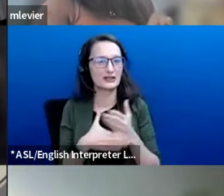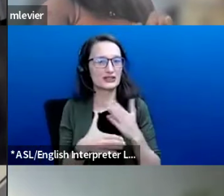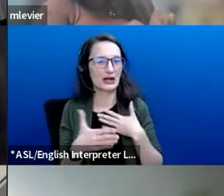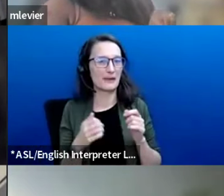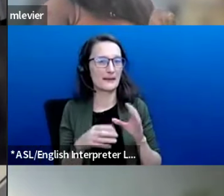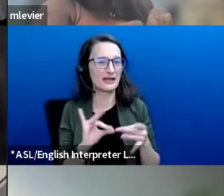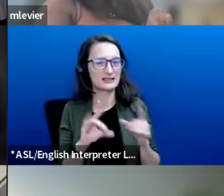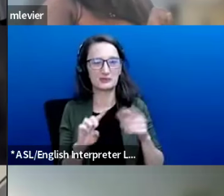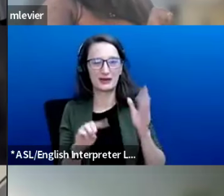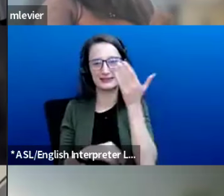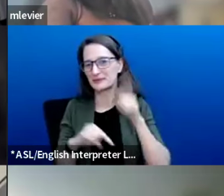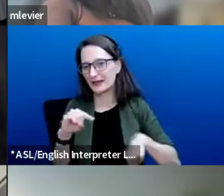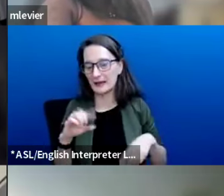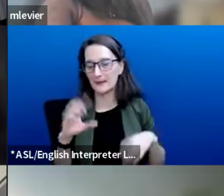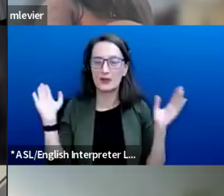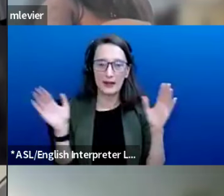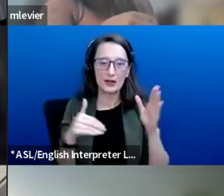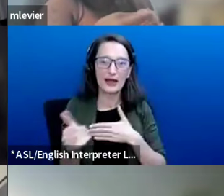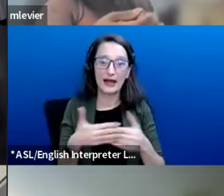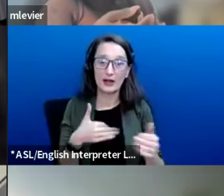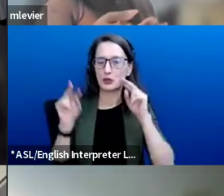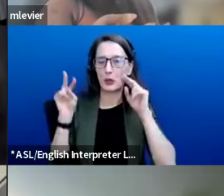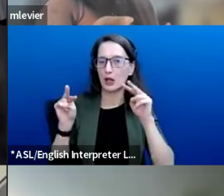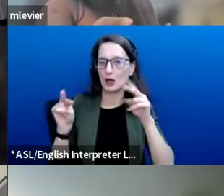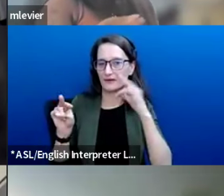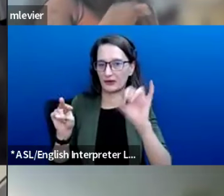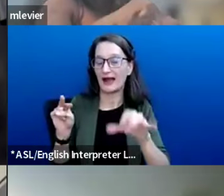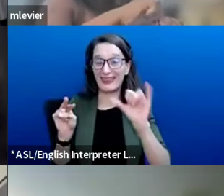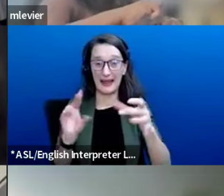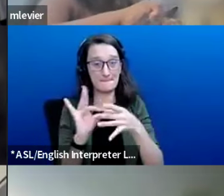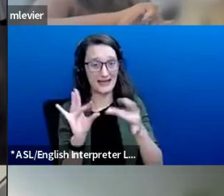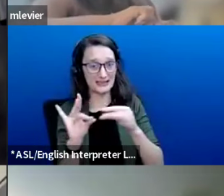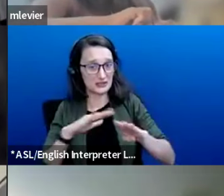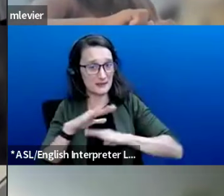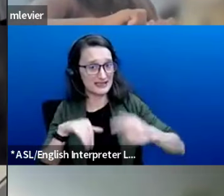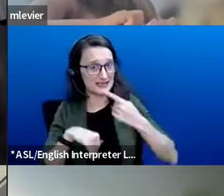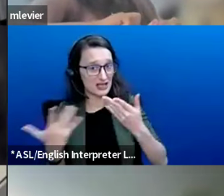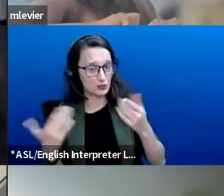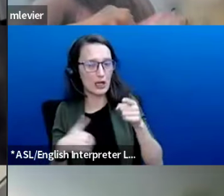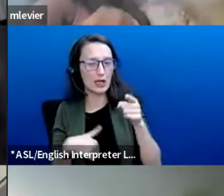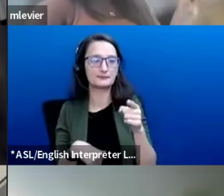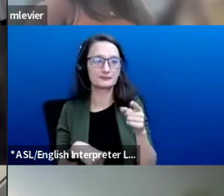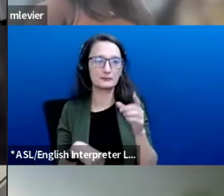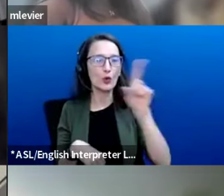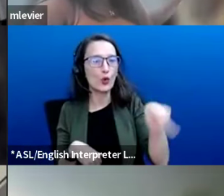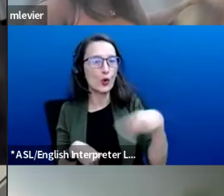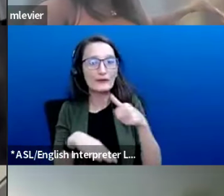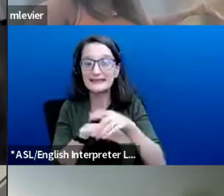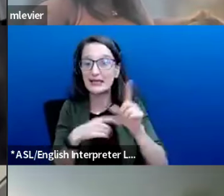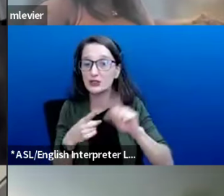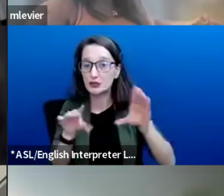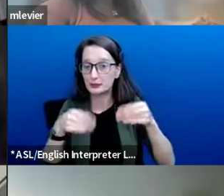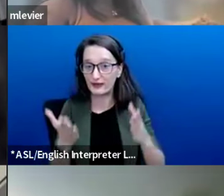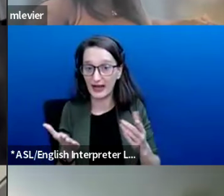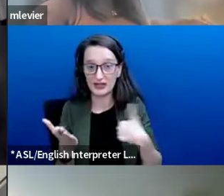share. So keep an eye out for that. So what that message is basically saying is that you have, and it's sent only to the providers that we note that